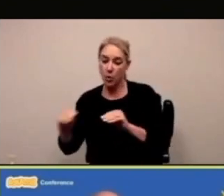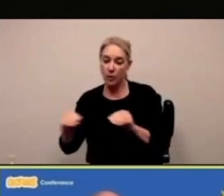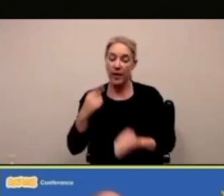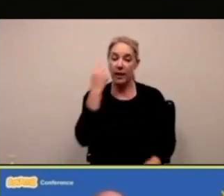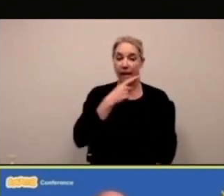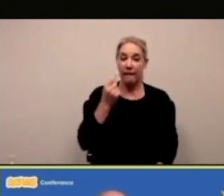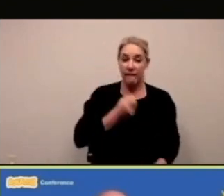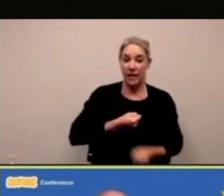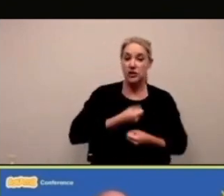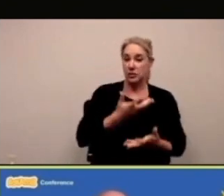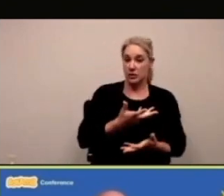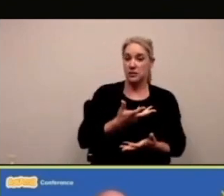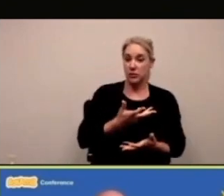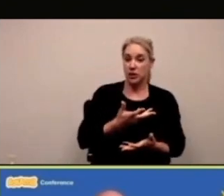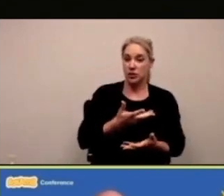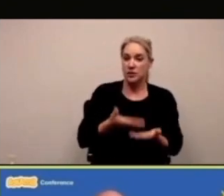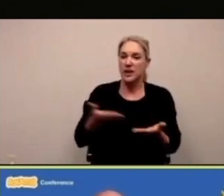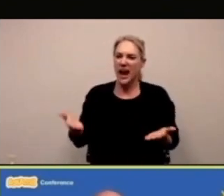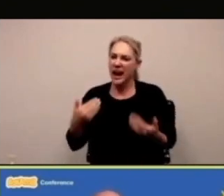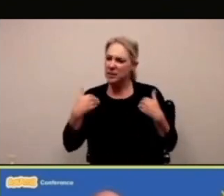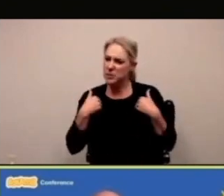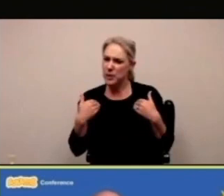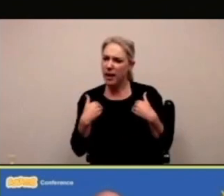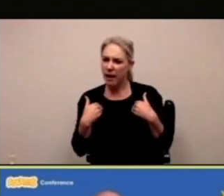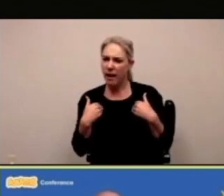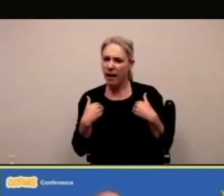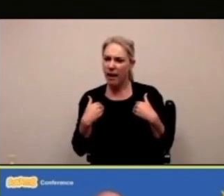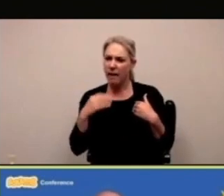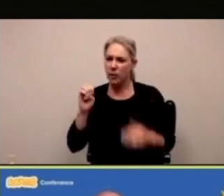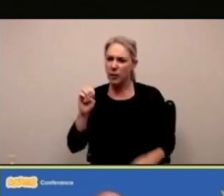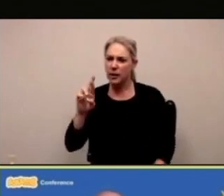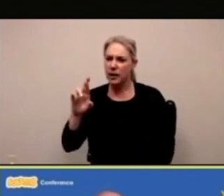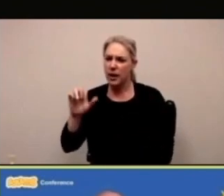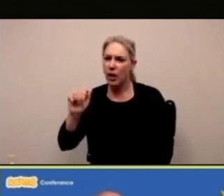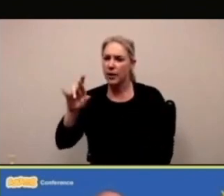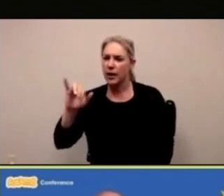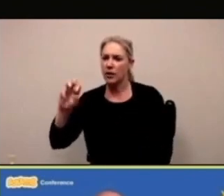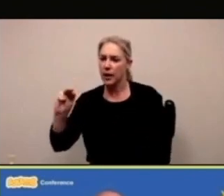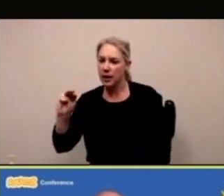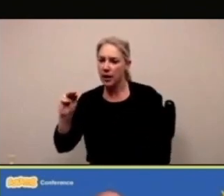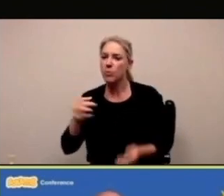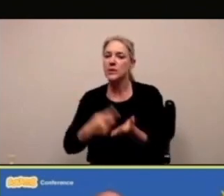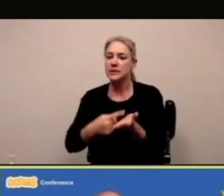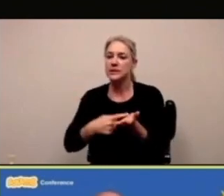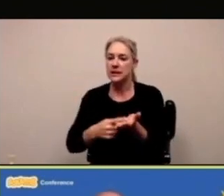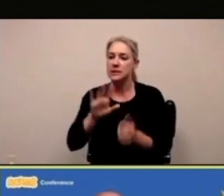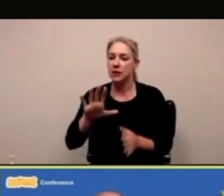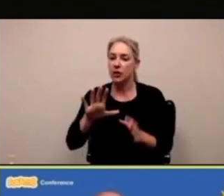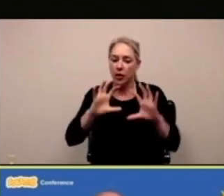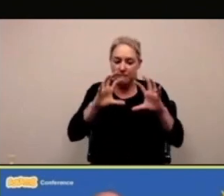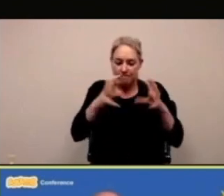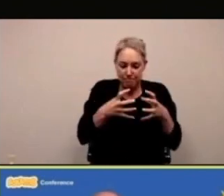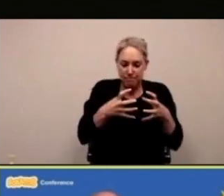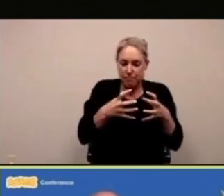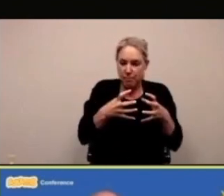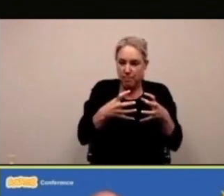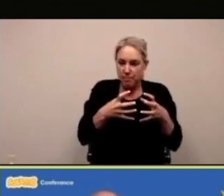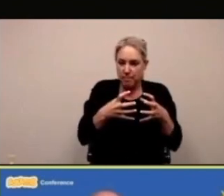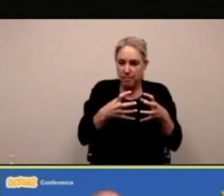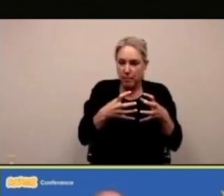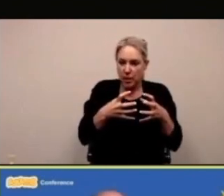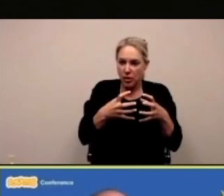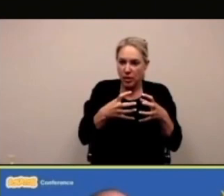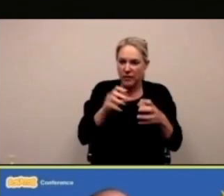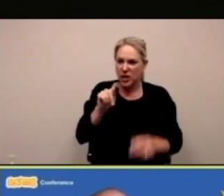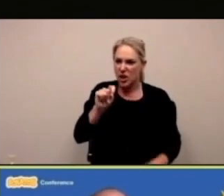when Ariam was talking about like her little bundle of, I was going to say